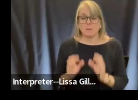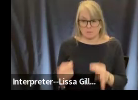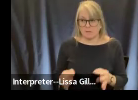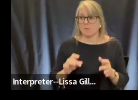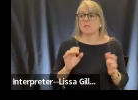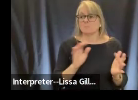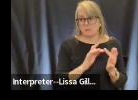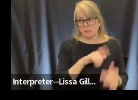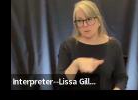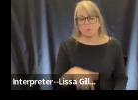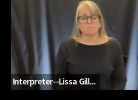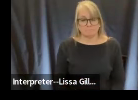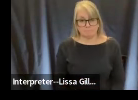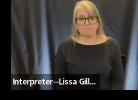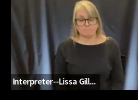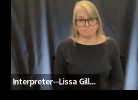landlord.